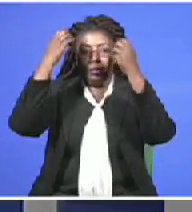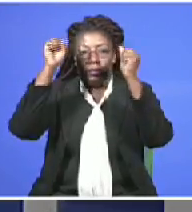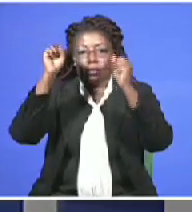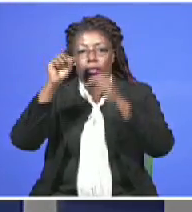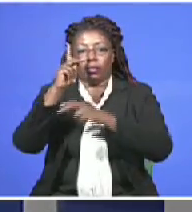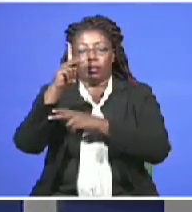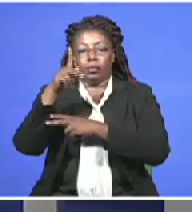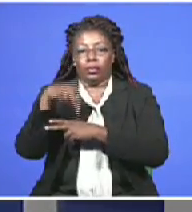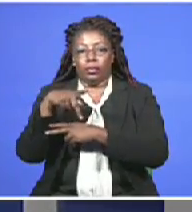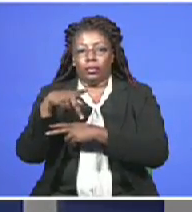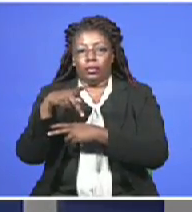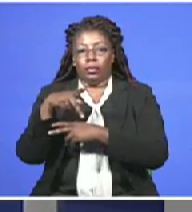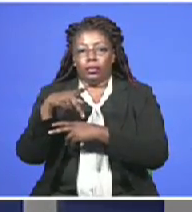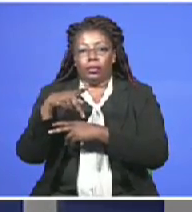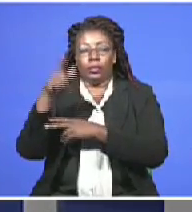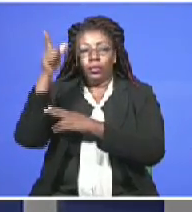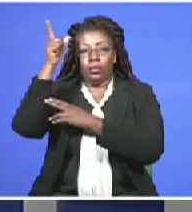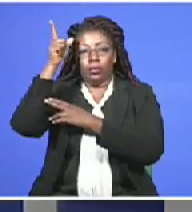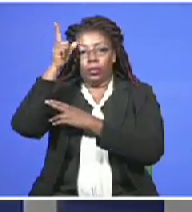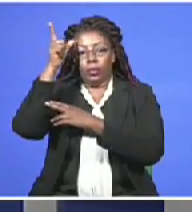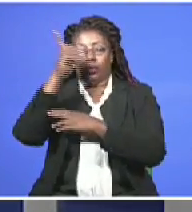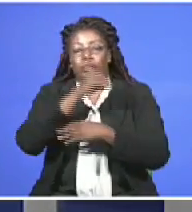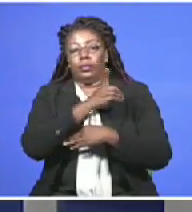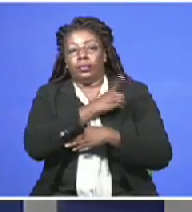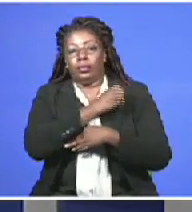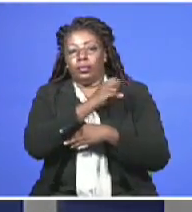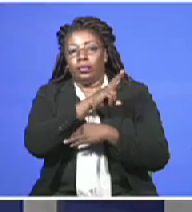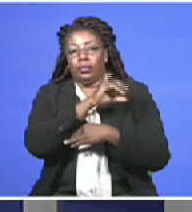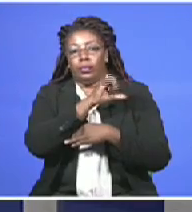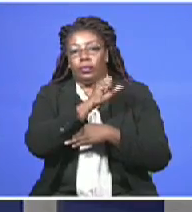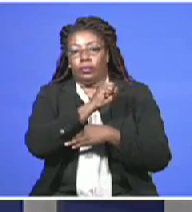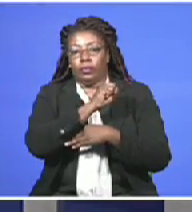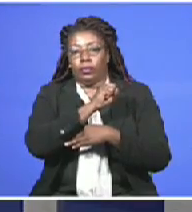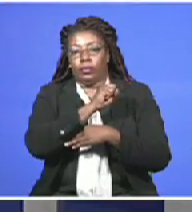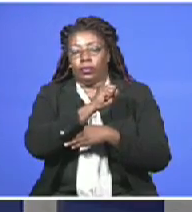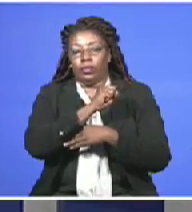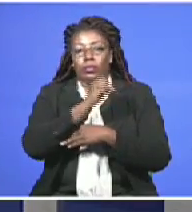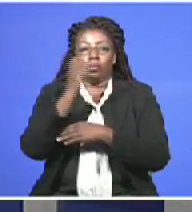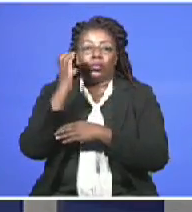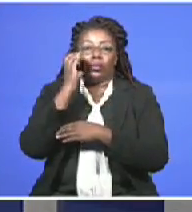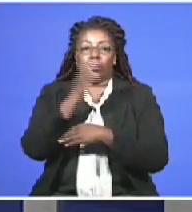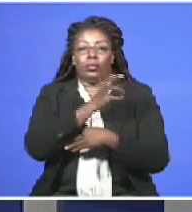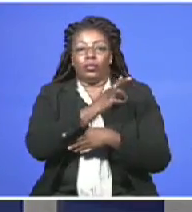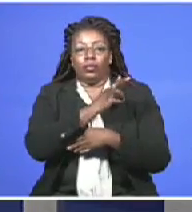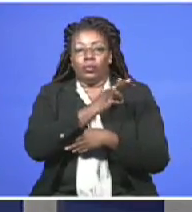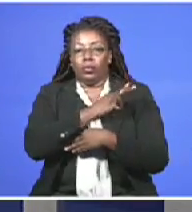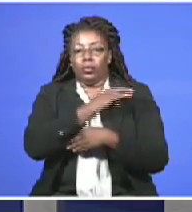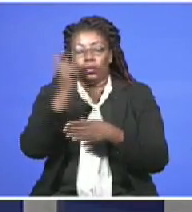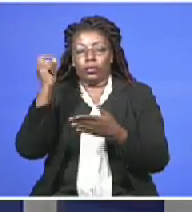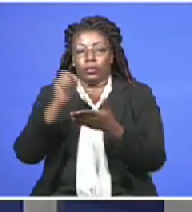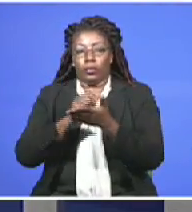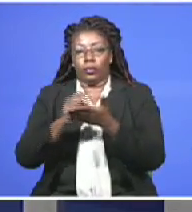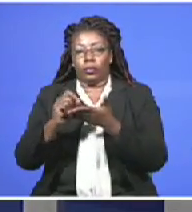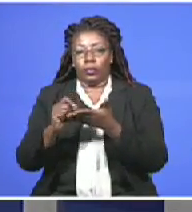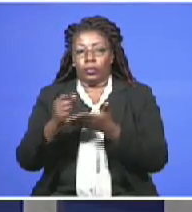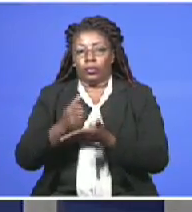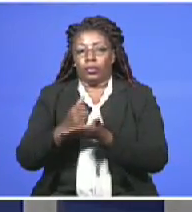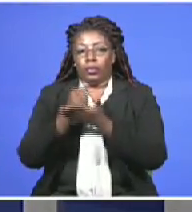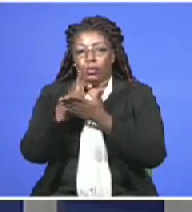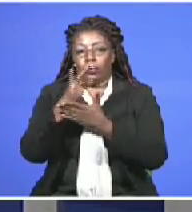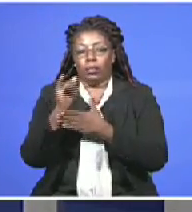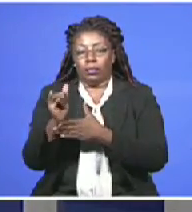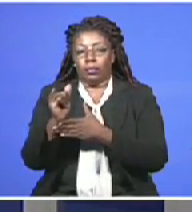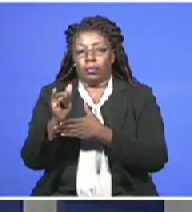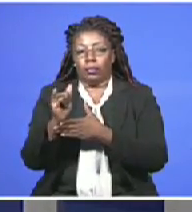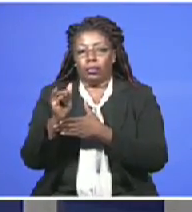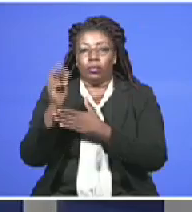president. Second VP is Lloyd Davis. Kurtwood Green, the third VP. Crystal Forbes is the general secretary. She'll be assisted by Helena